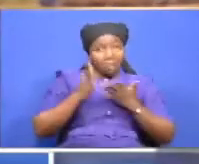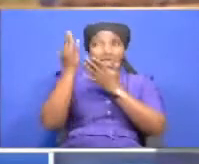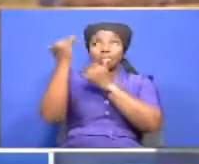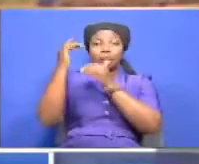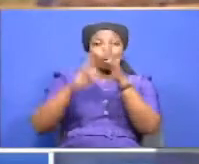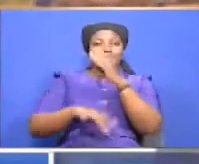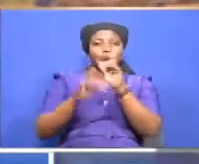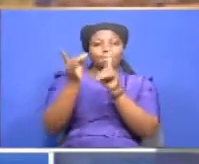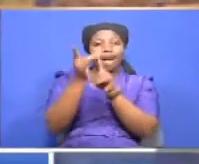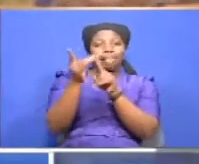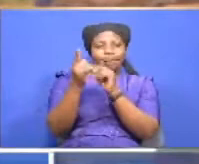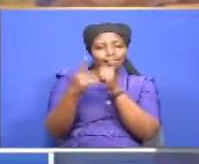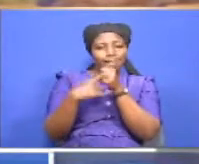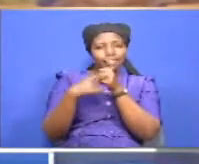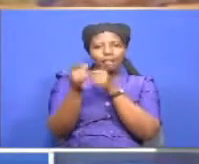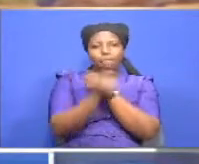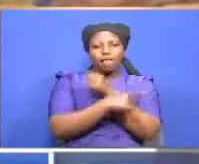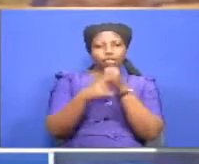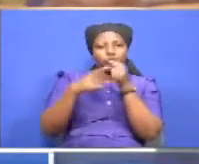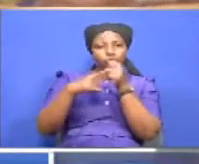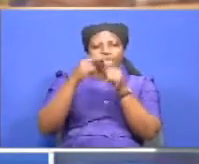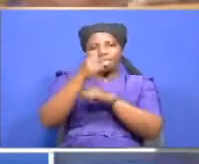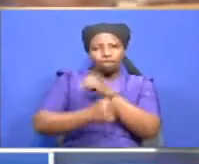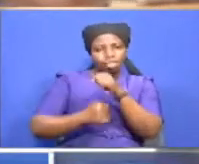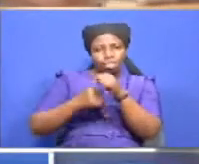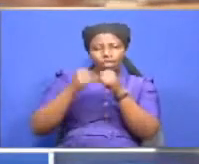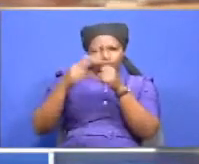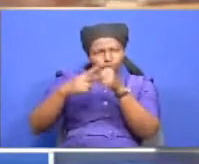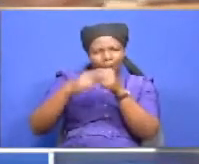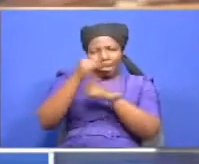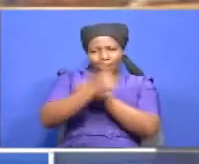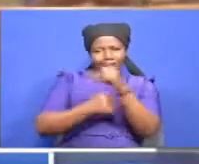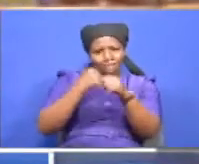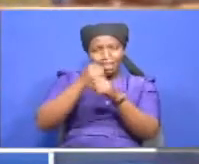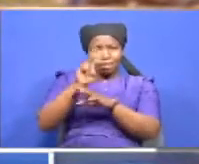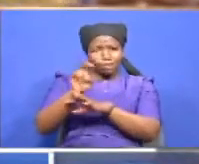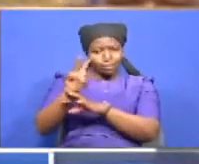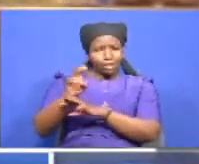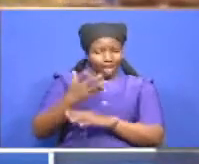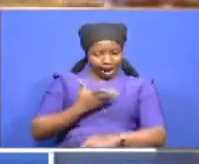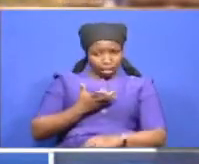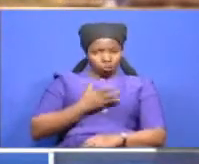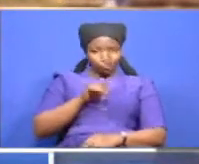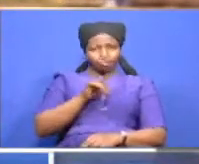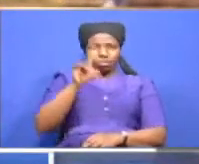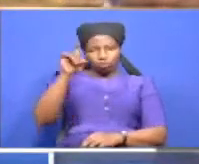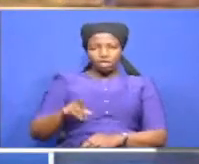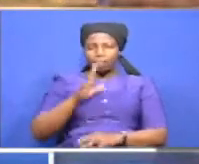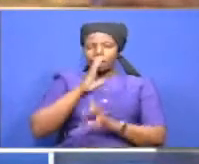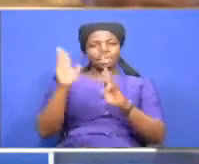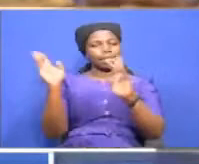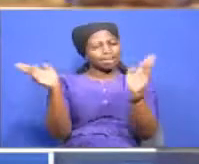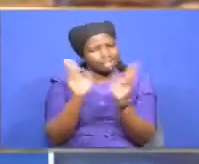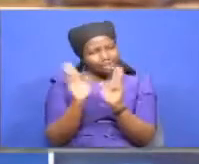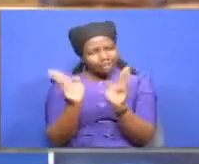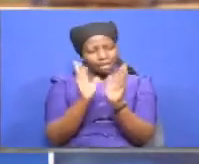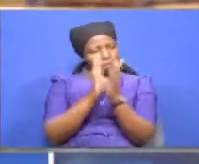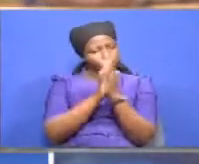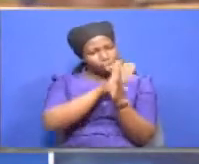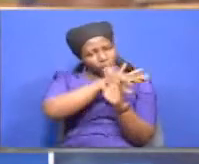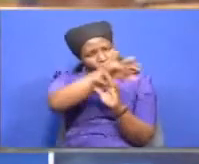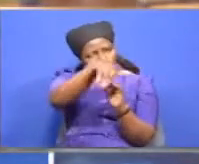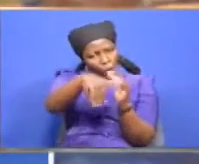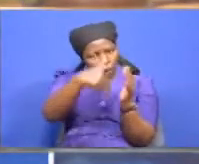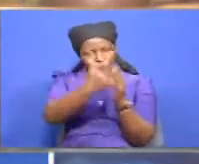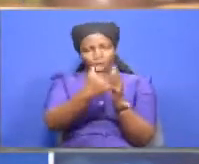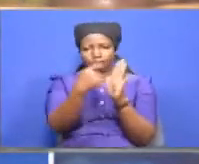6th of July 2020, the council should be ready with all the directives